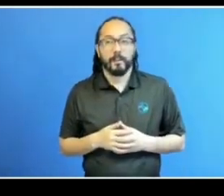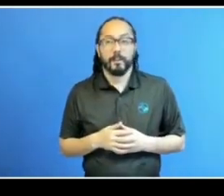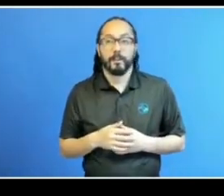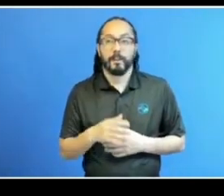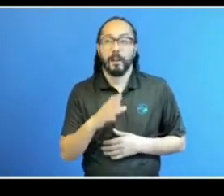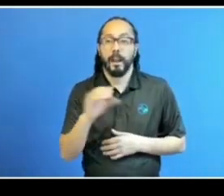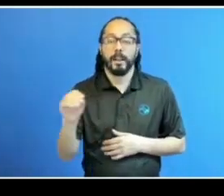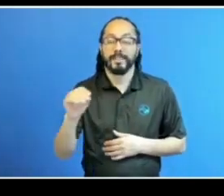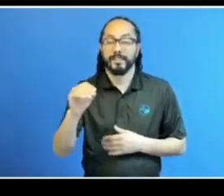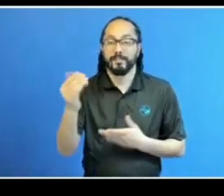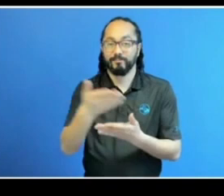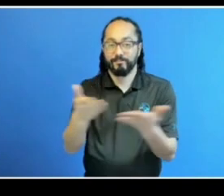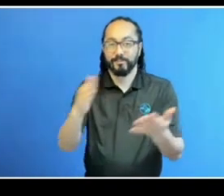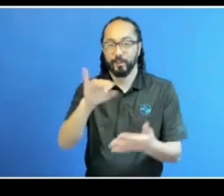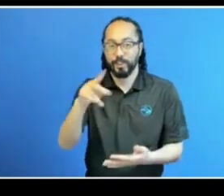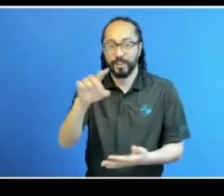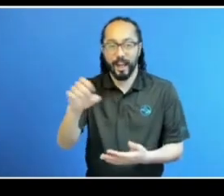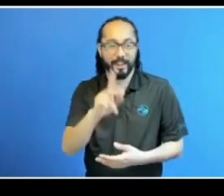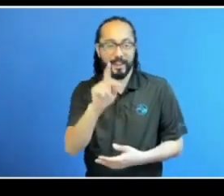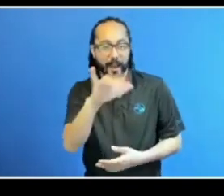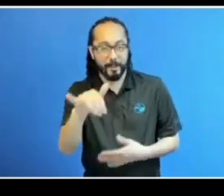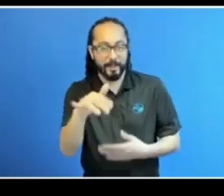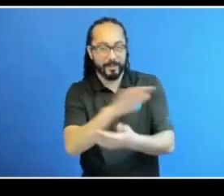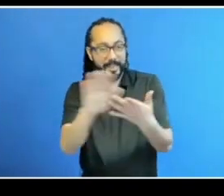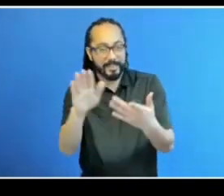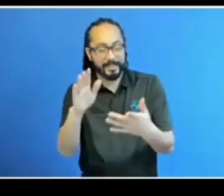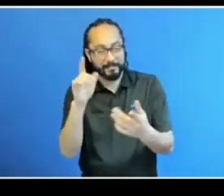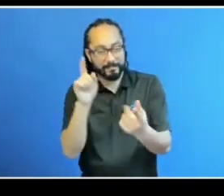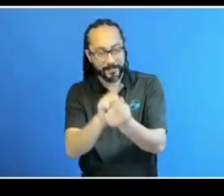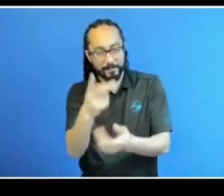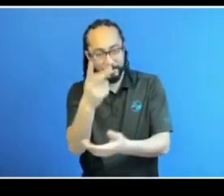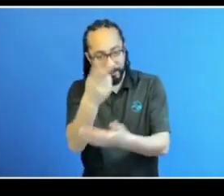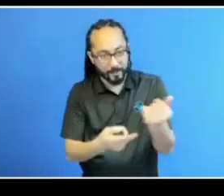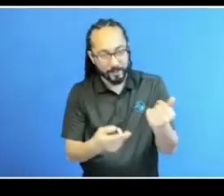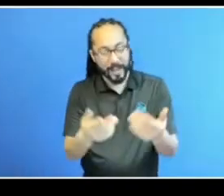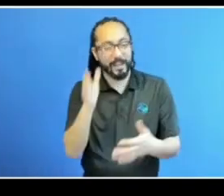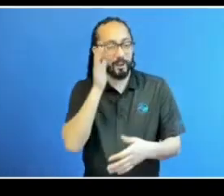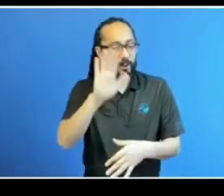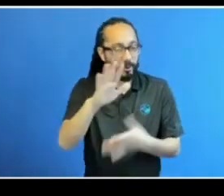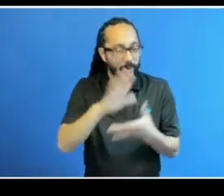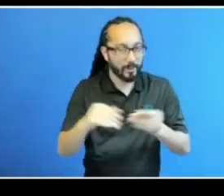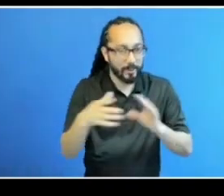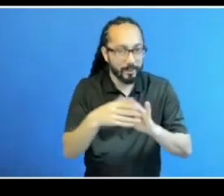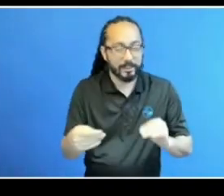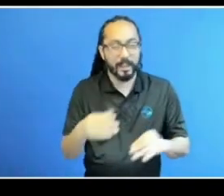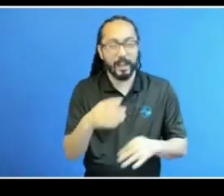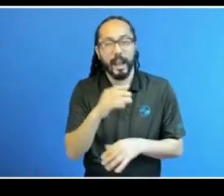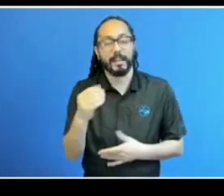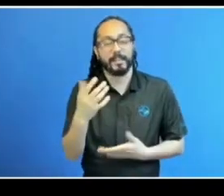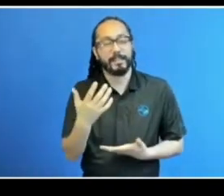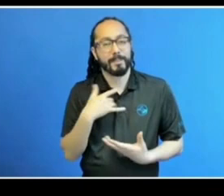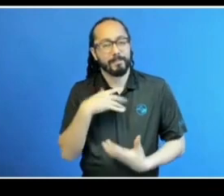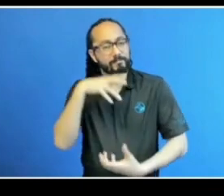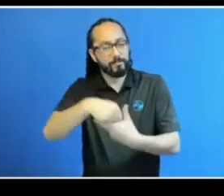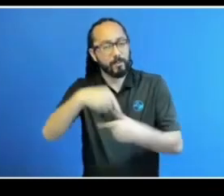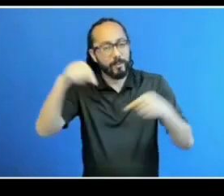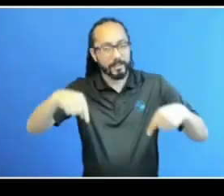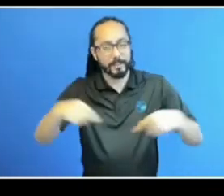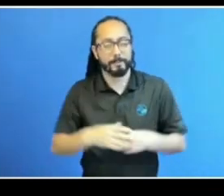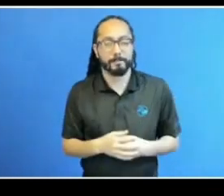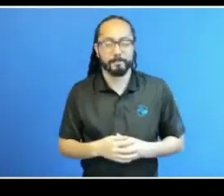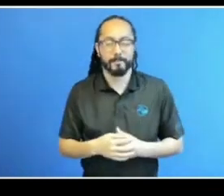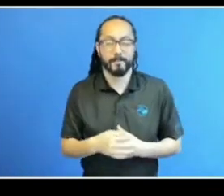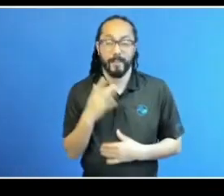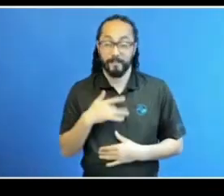you, Janelle and Kemi. It's really nice to meet you and just to hear your stories and to be a part of this. And I think this is